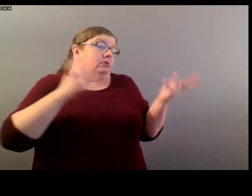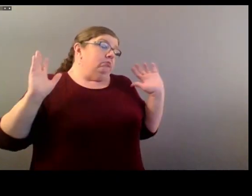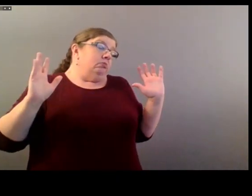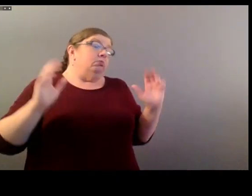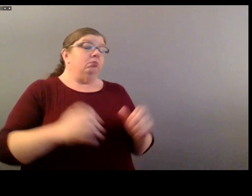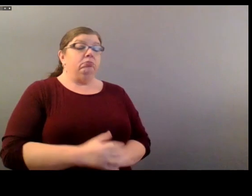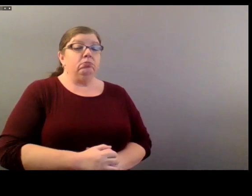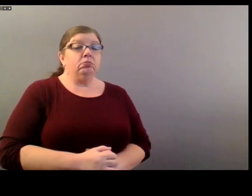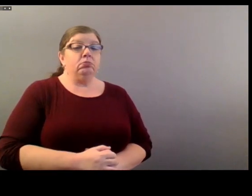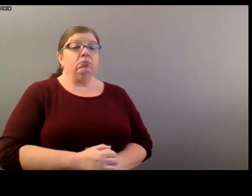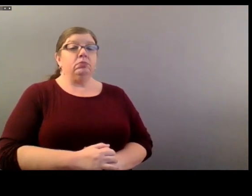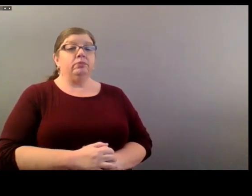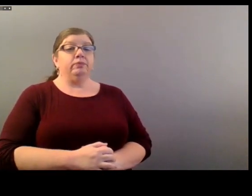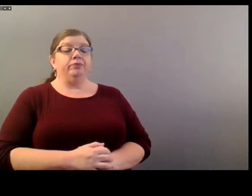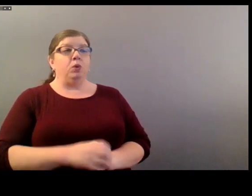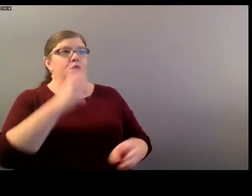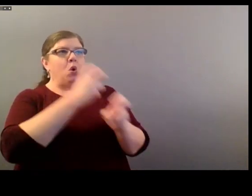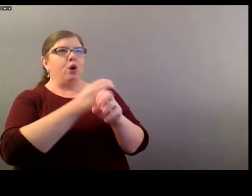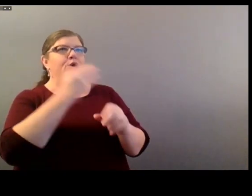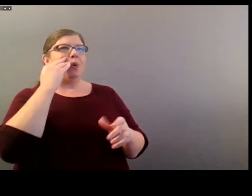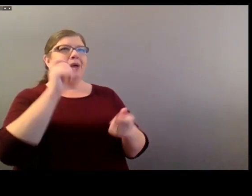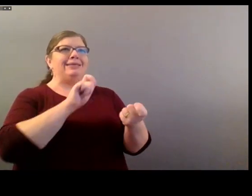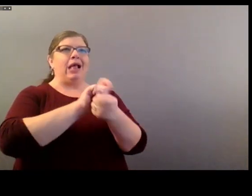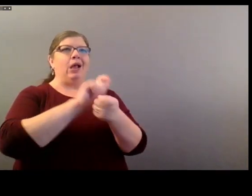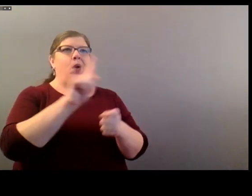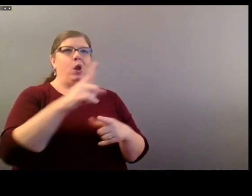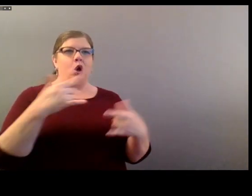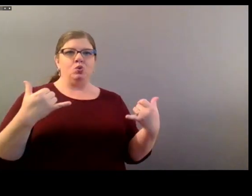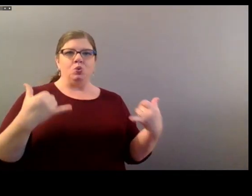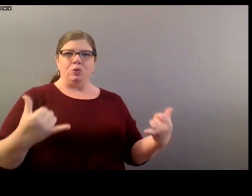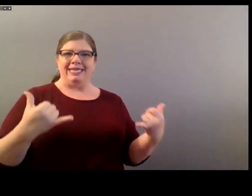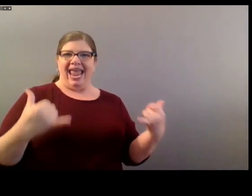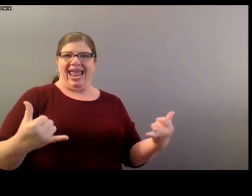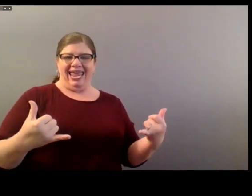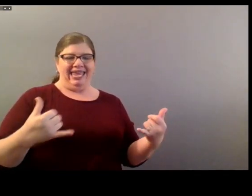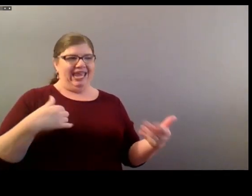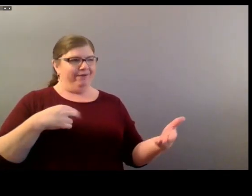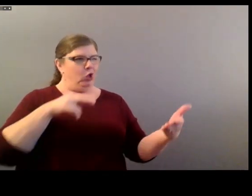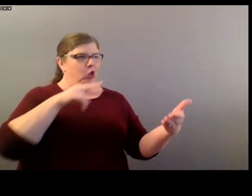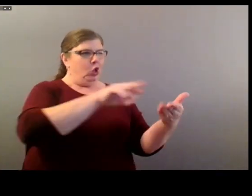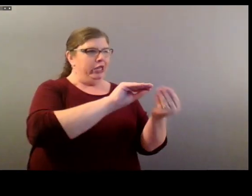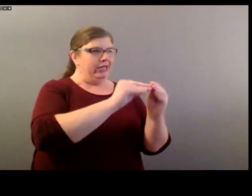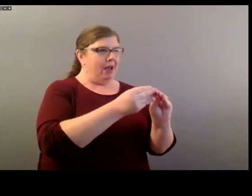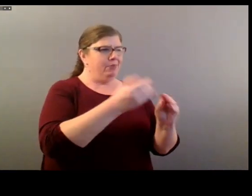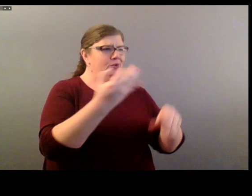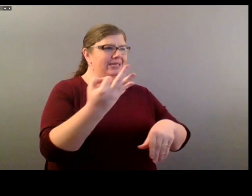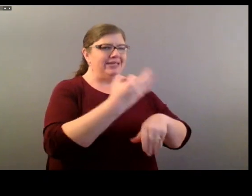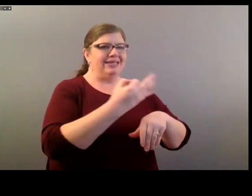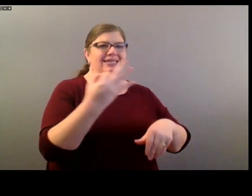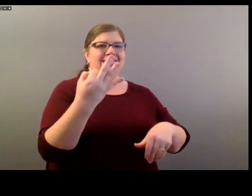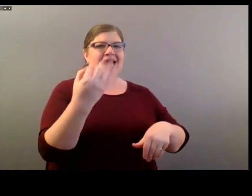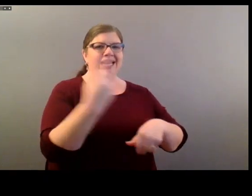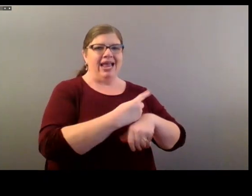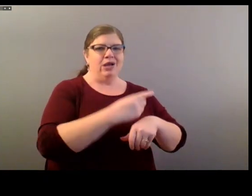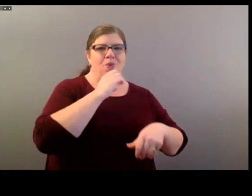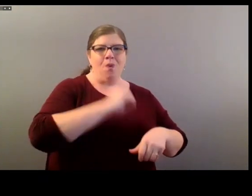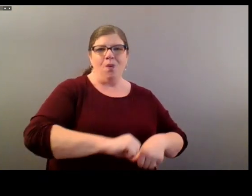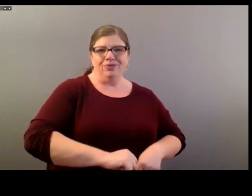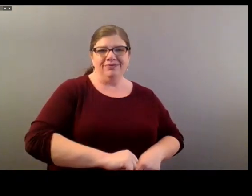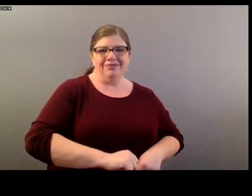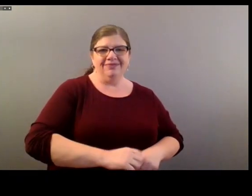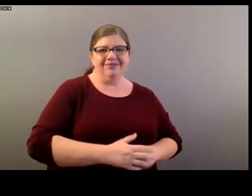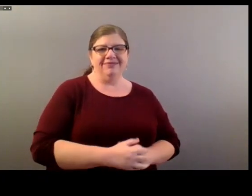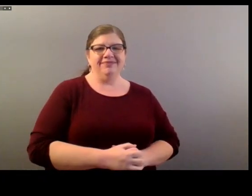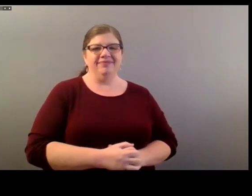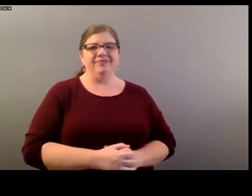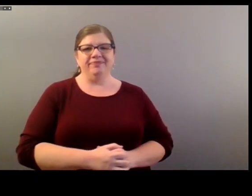um, it's really hard to know where we are today when you're looking at data that's 9 days old. Yeah, if I may chime